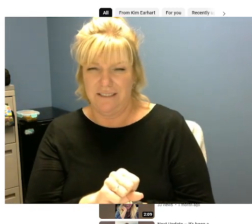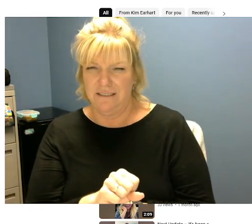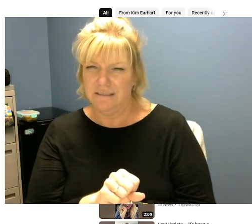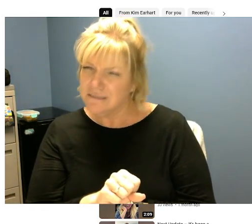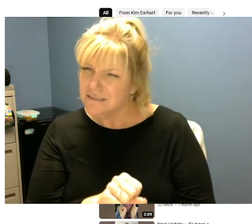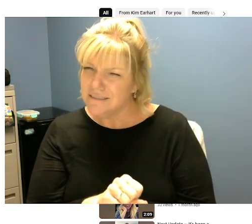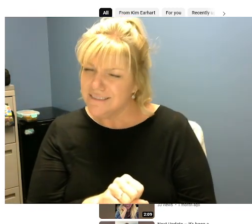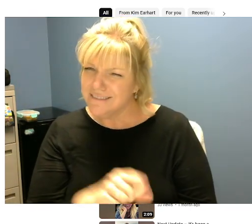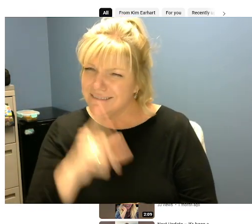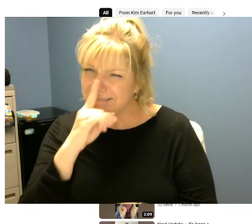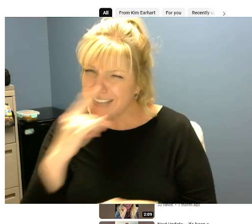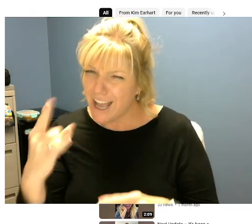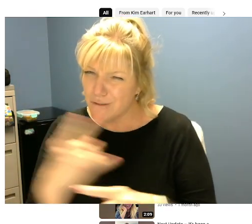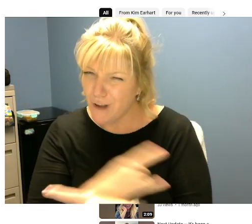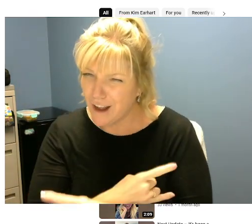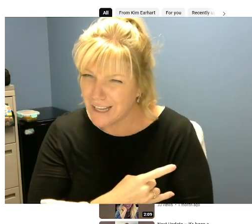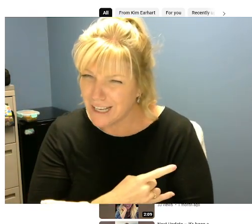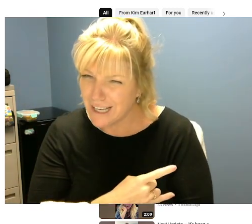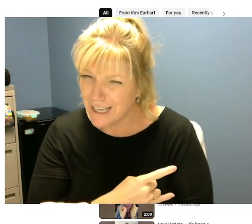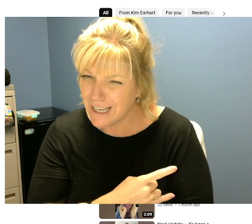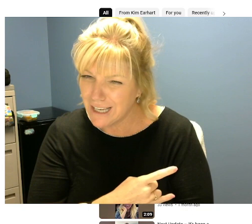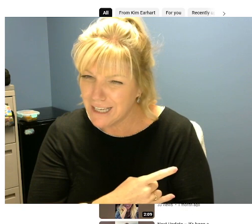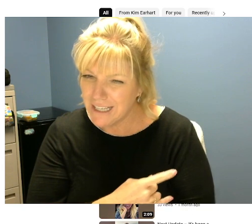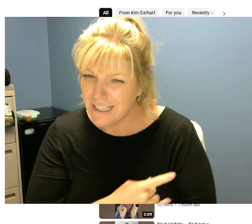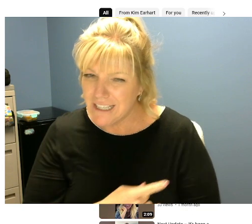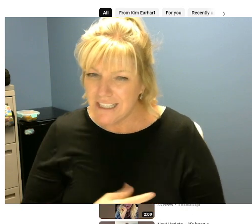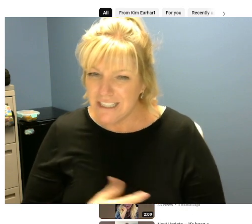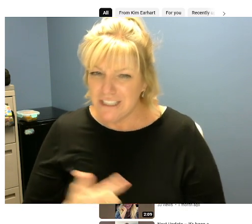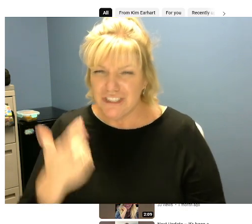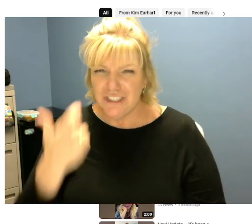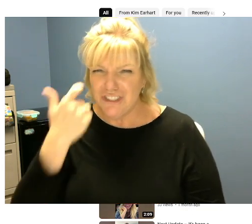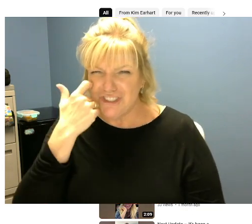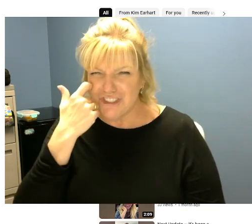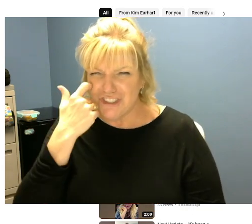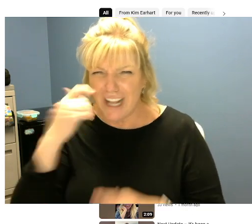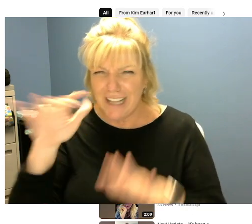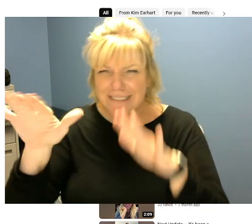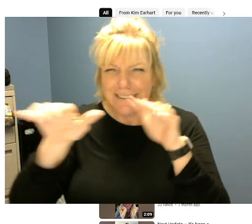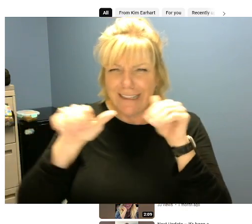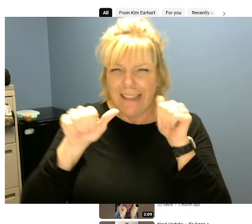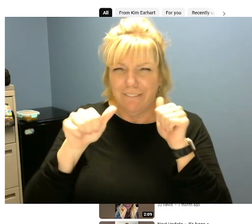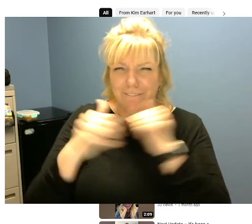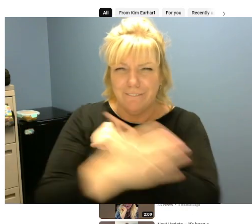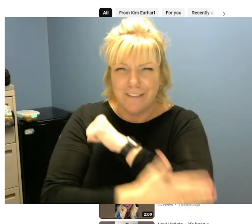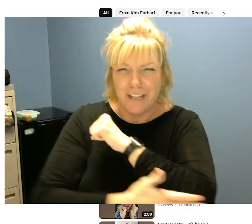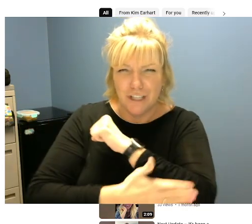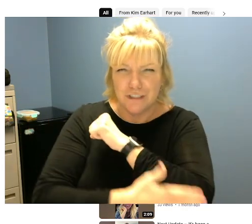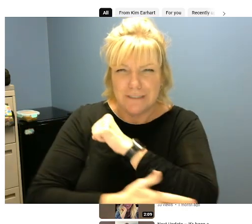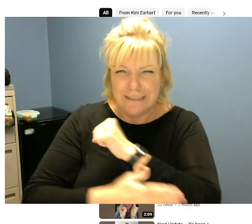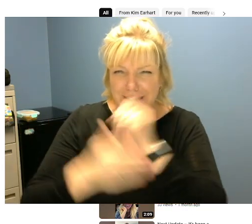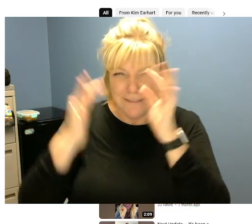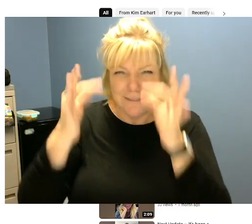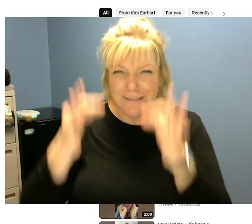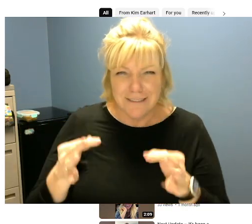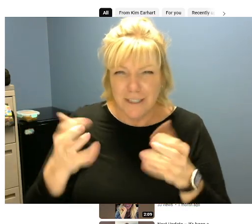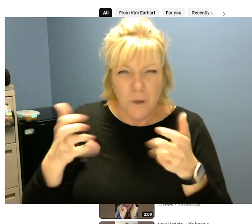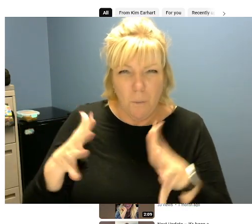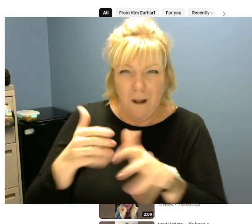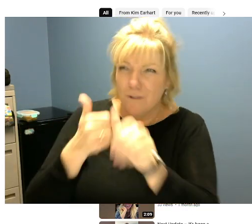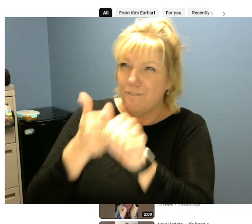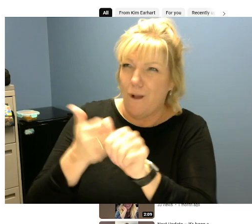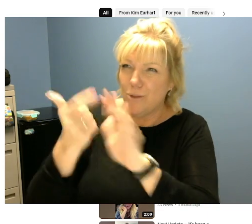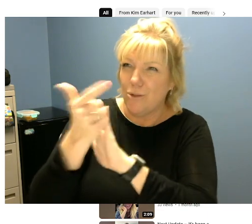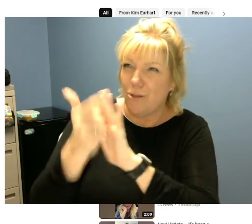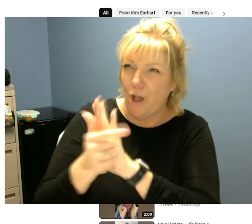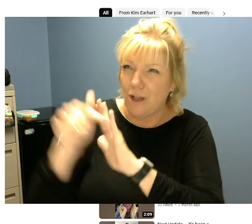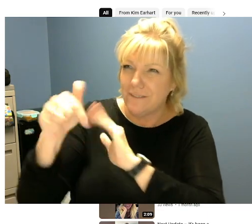ironic because it just left the country, decided you didn't want to follow the laws of the country. You create your own country, but now you're going to